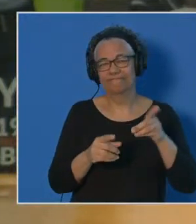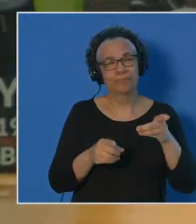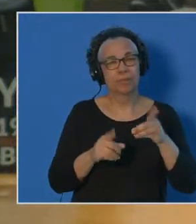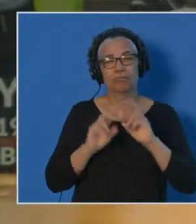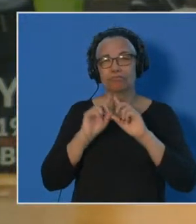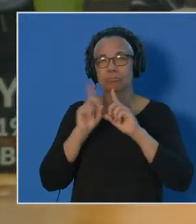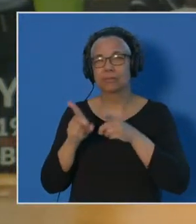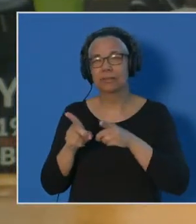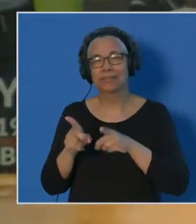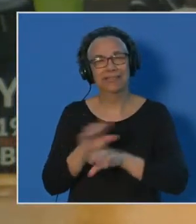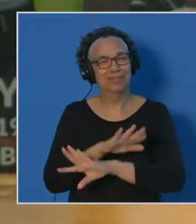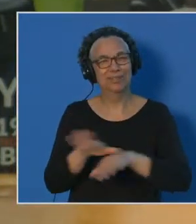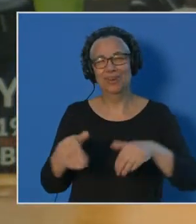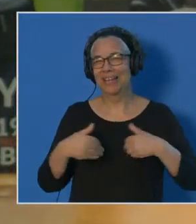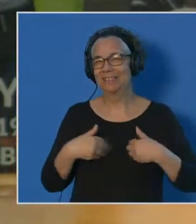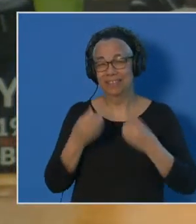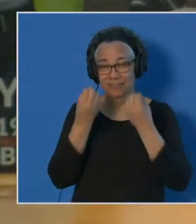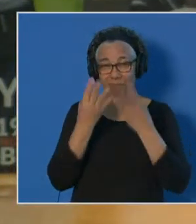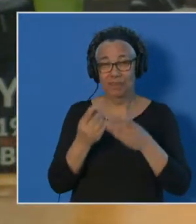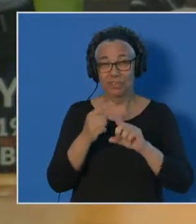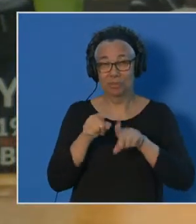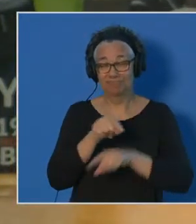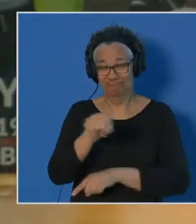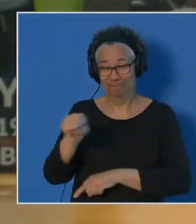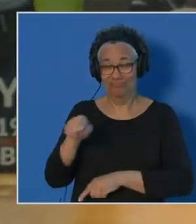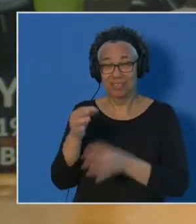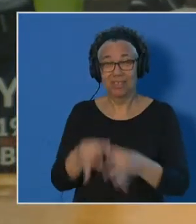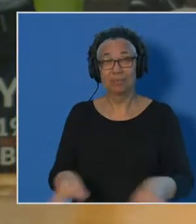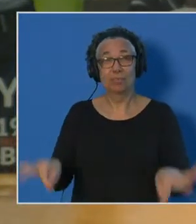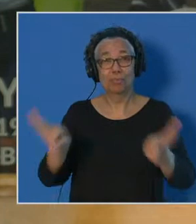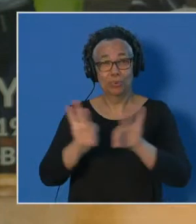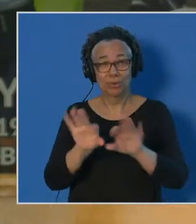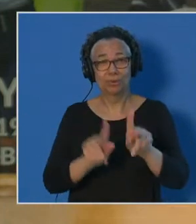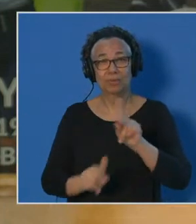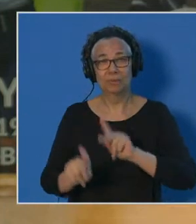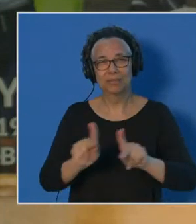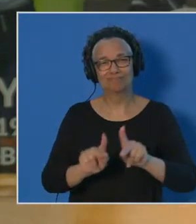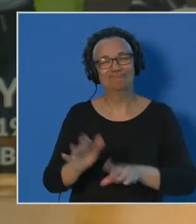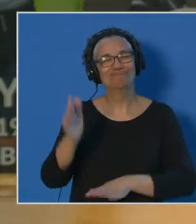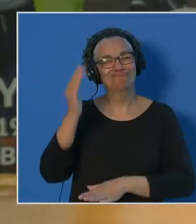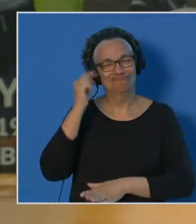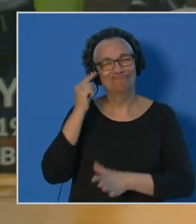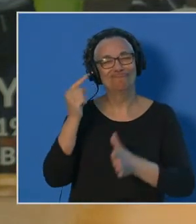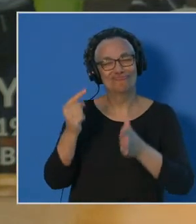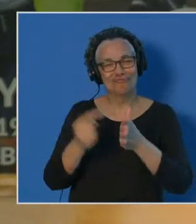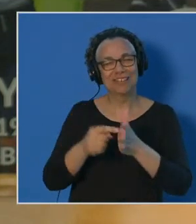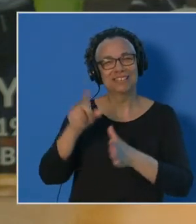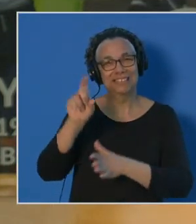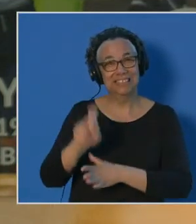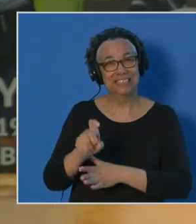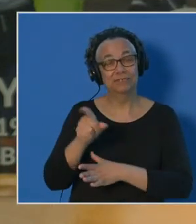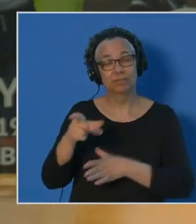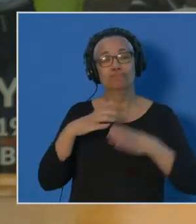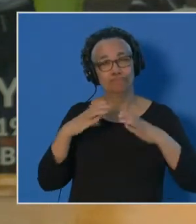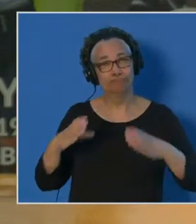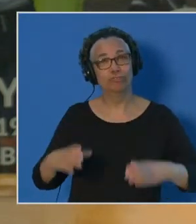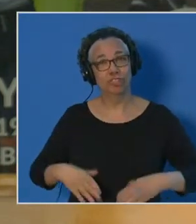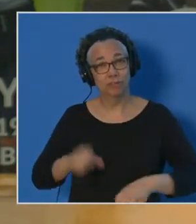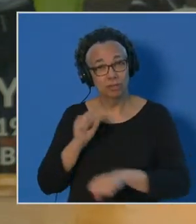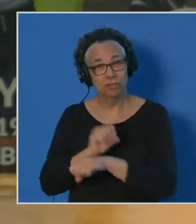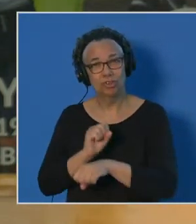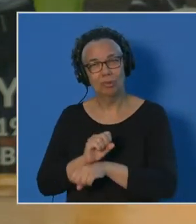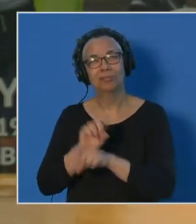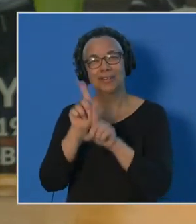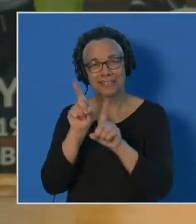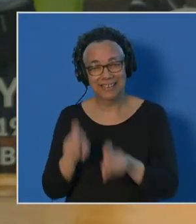can say is those individuals are important individuals and they recognize the need for their own quote unquote civic duty to get tested and